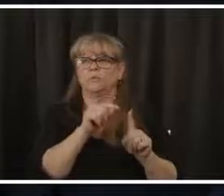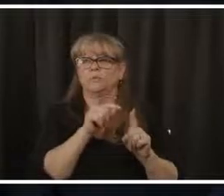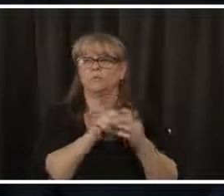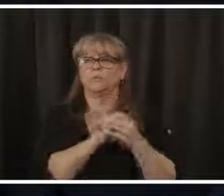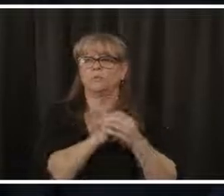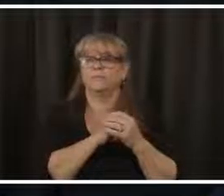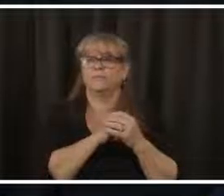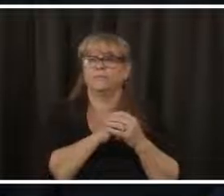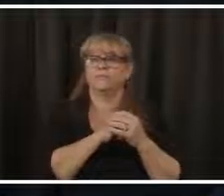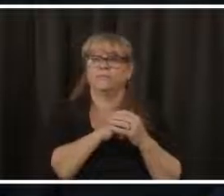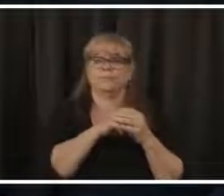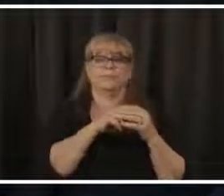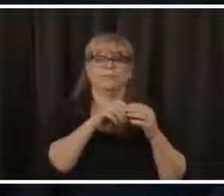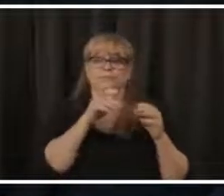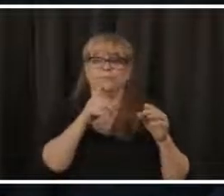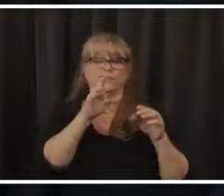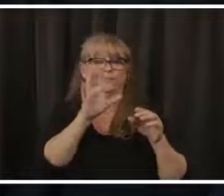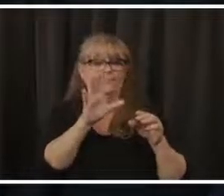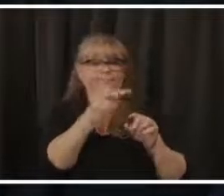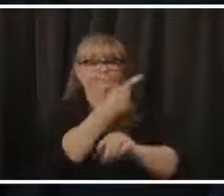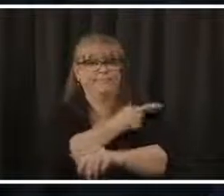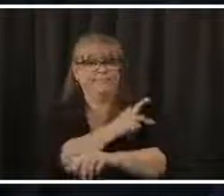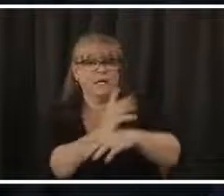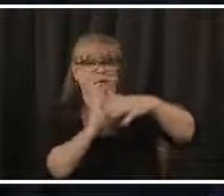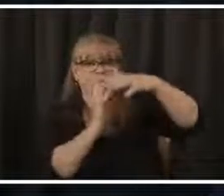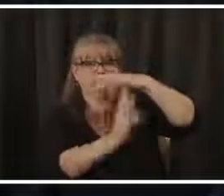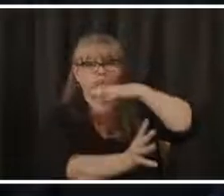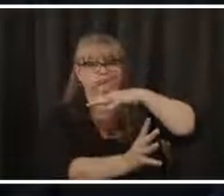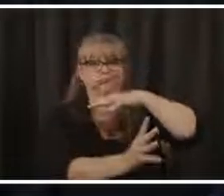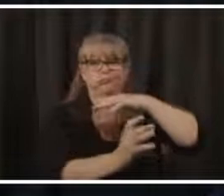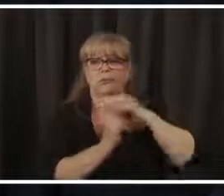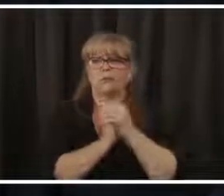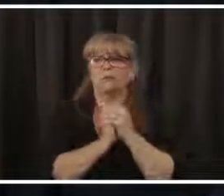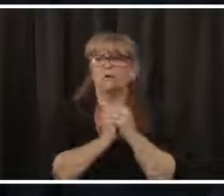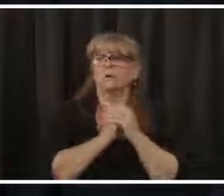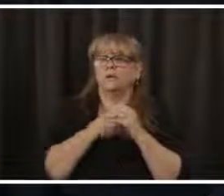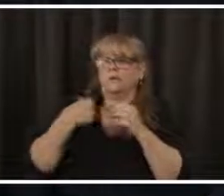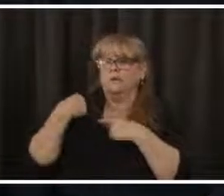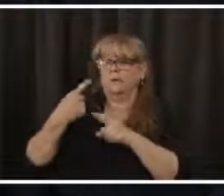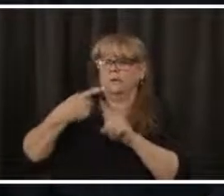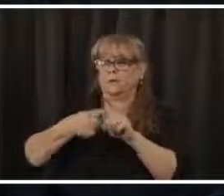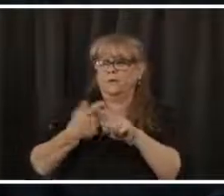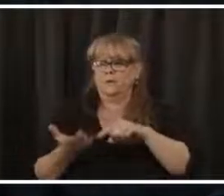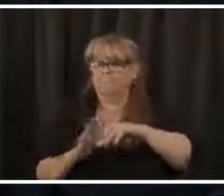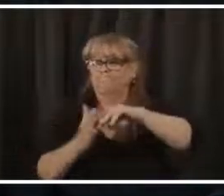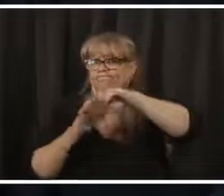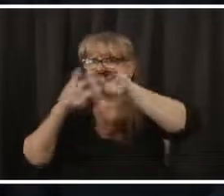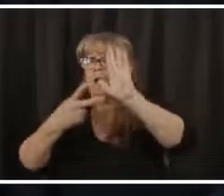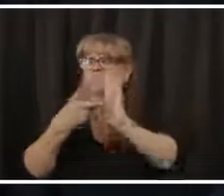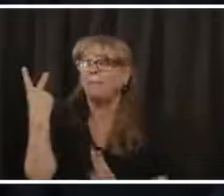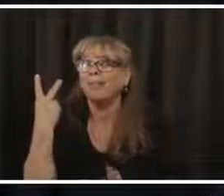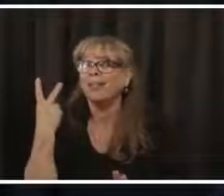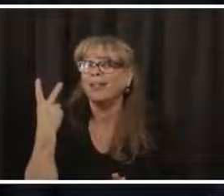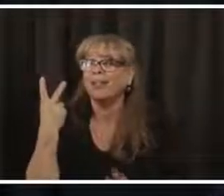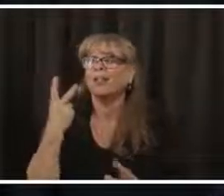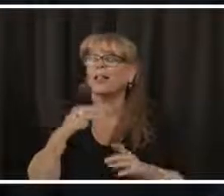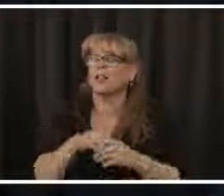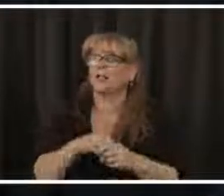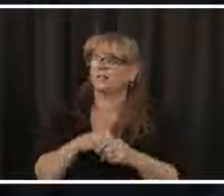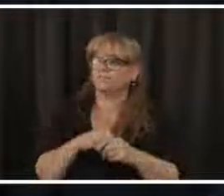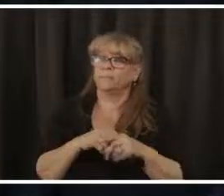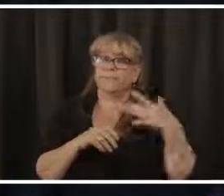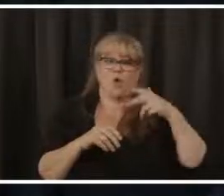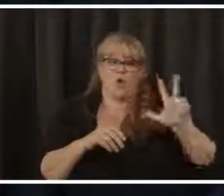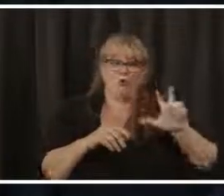patient count. Just over the last month, we've seen almost a doubling in patient count in the state of Colorado. Are we doing any more analysis as to what might